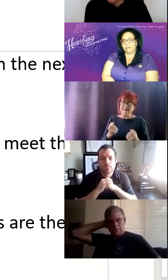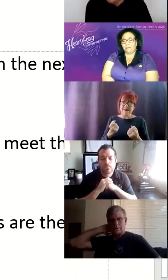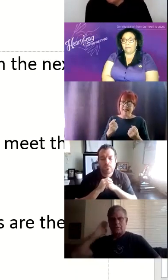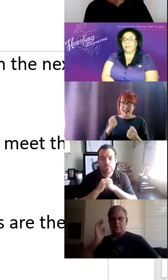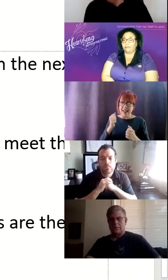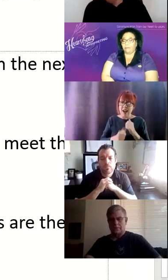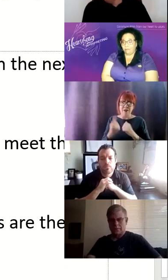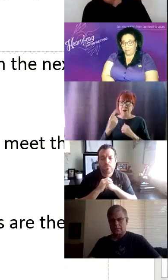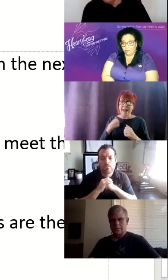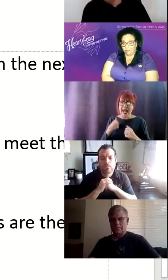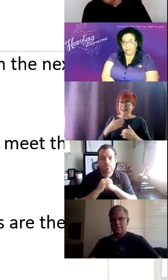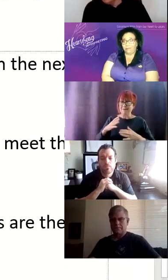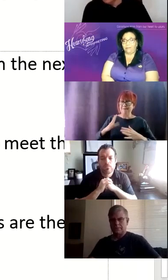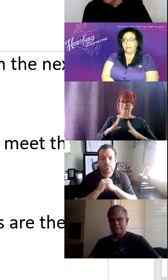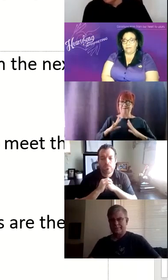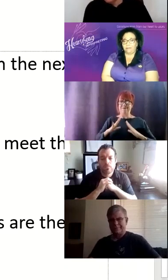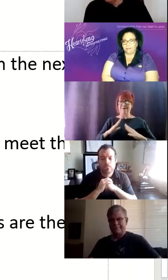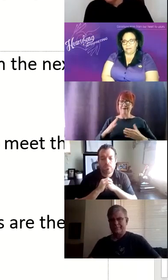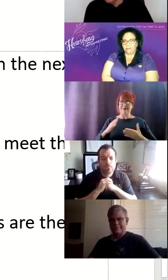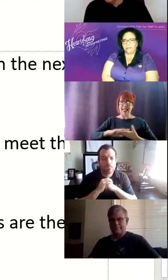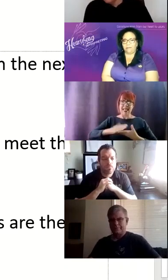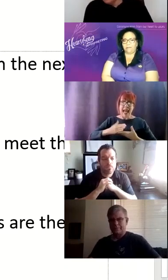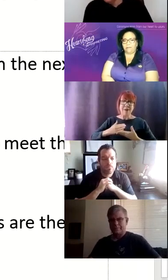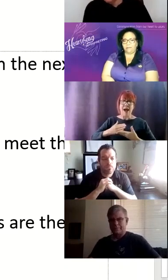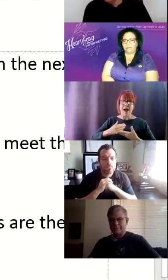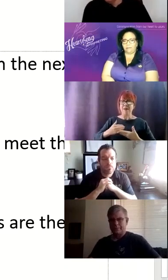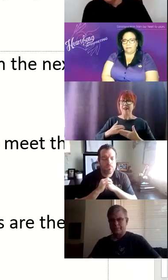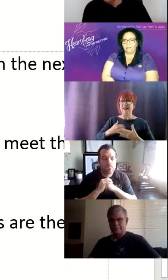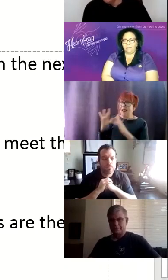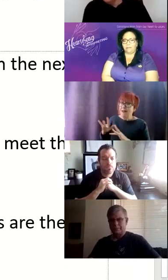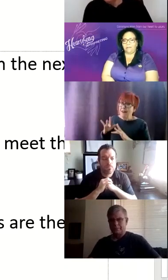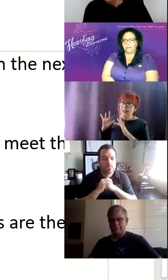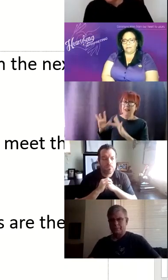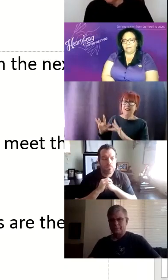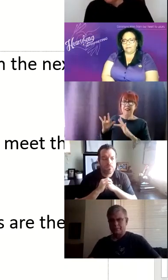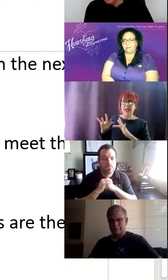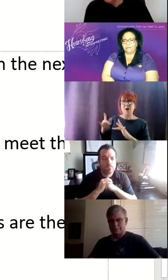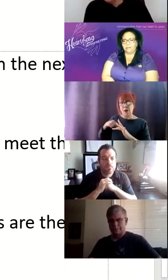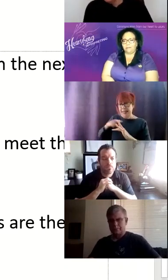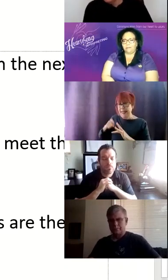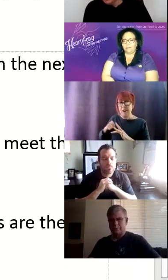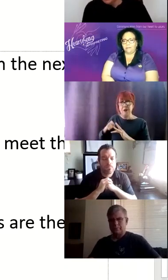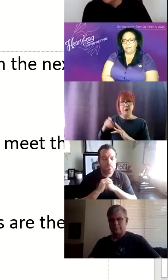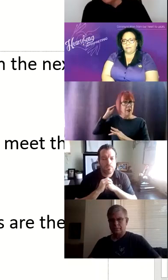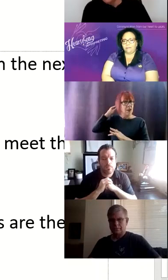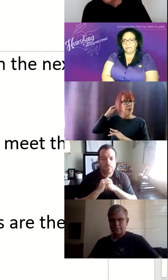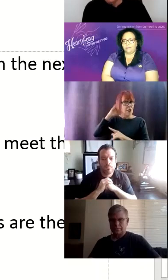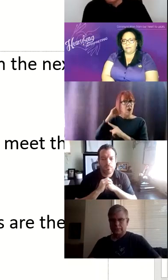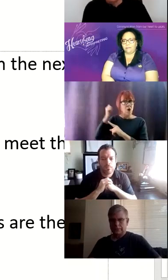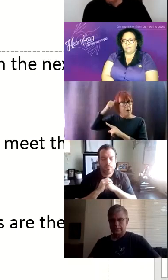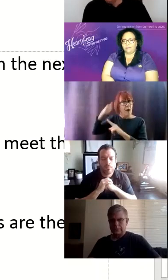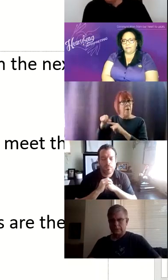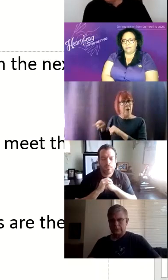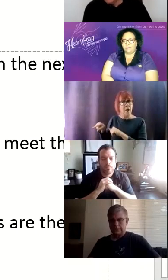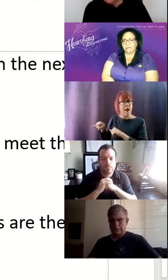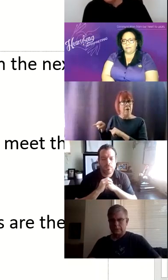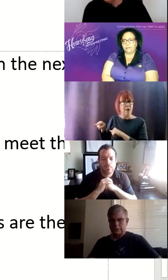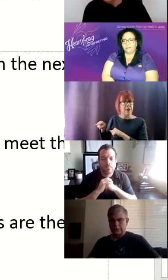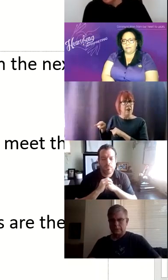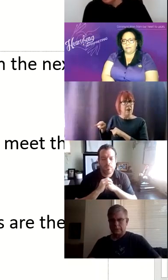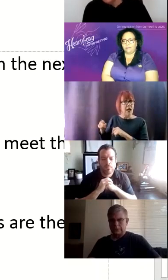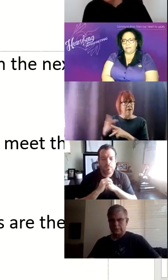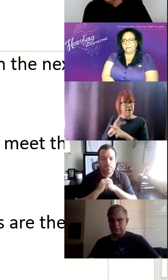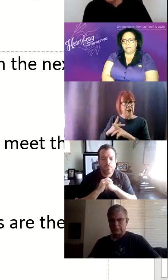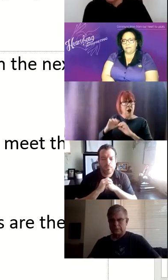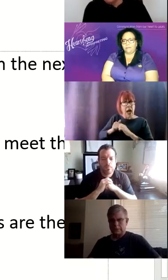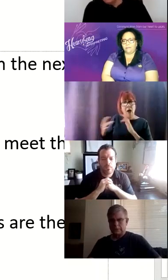You know, I feel for them, and I think we need to keep them in the back of our mind and find ways to